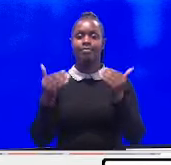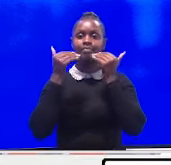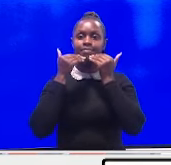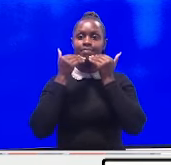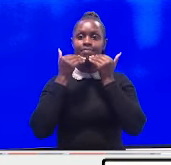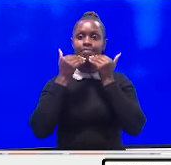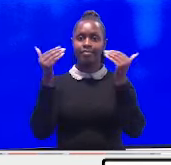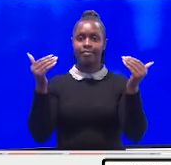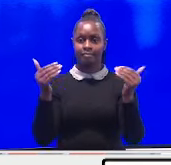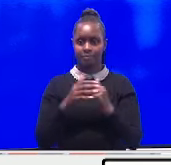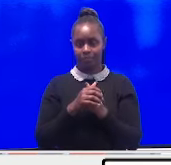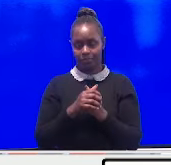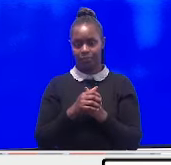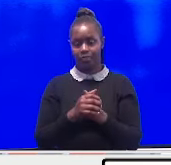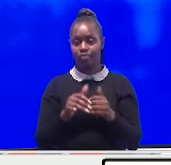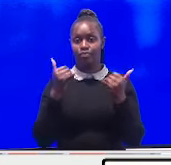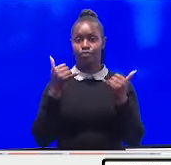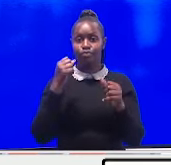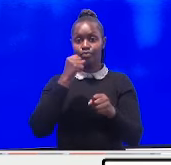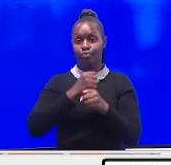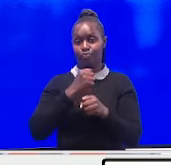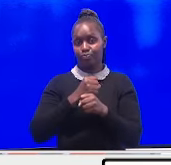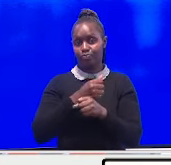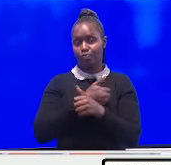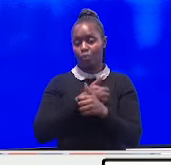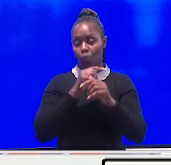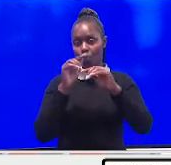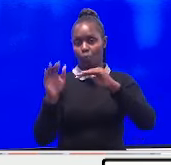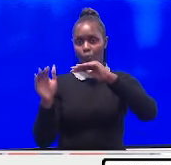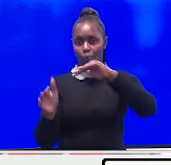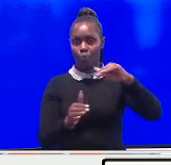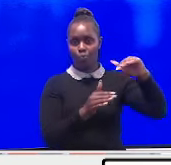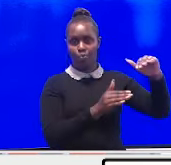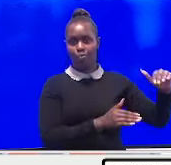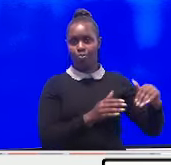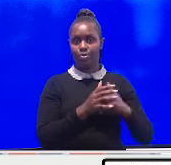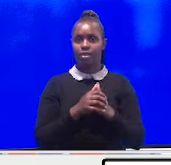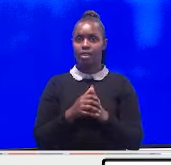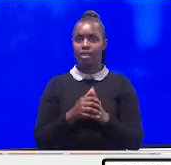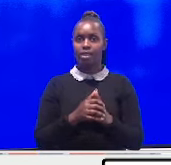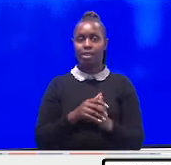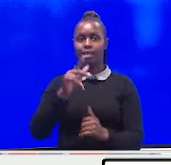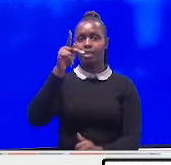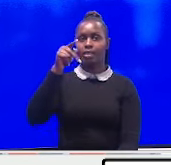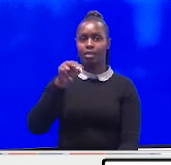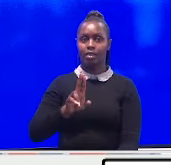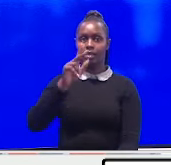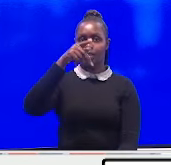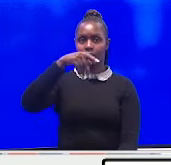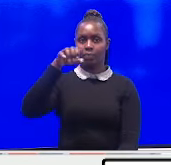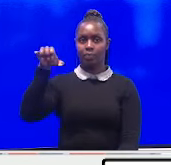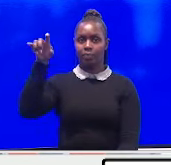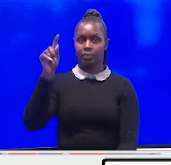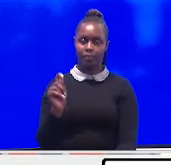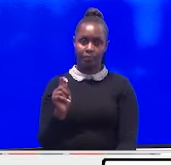But the CS Education is Julius Ogamba, not Ezekiel. Now, away from that, the Kenya Union of Post-Primary